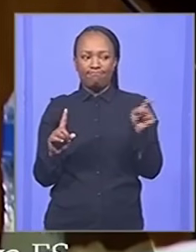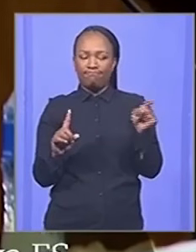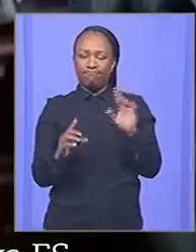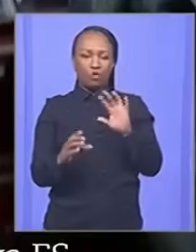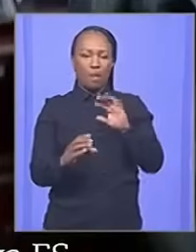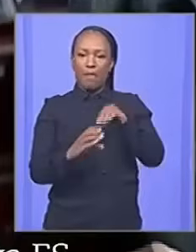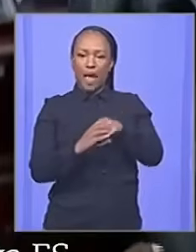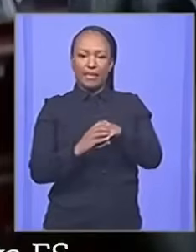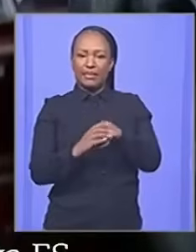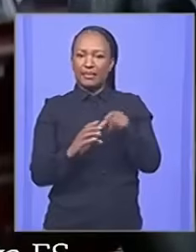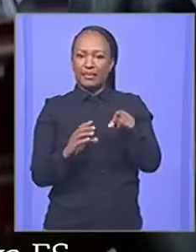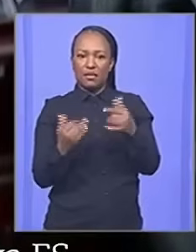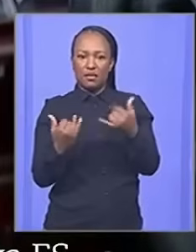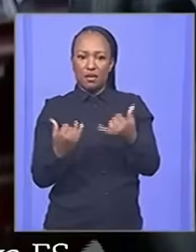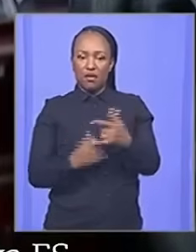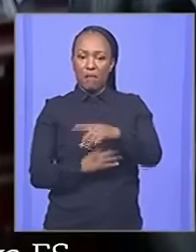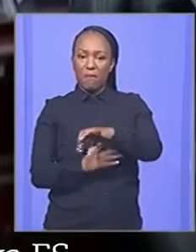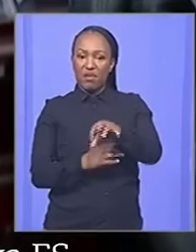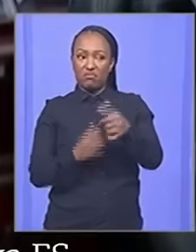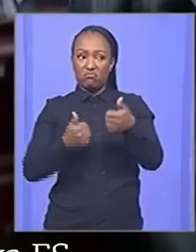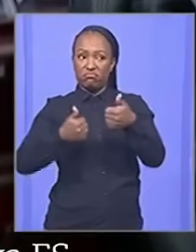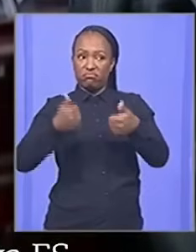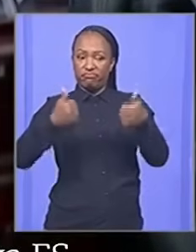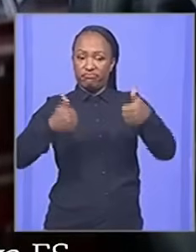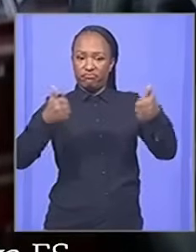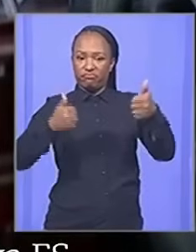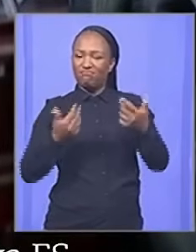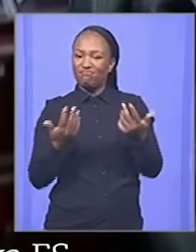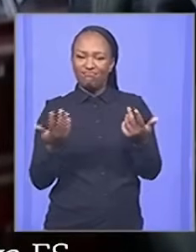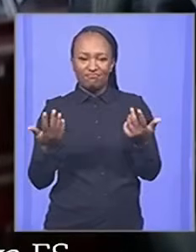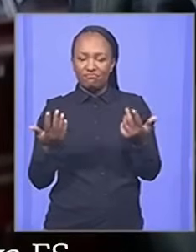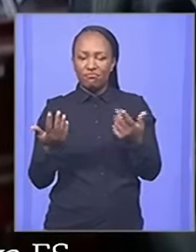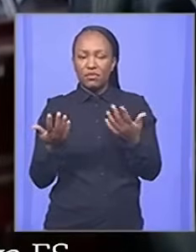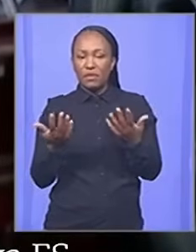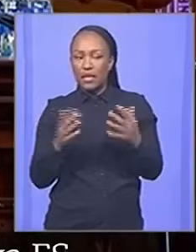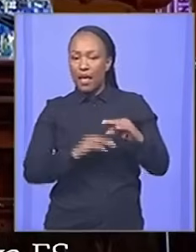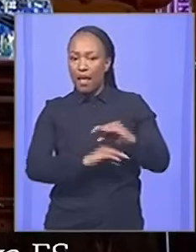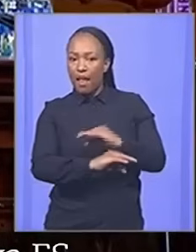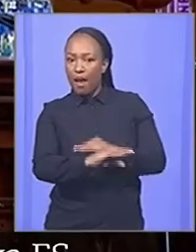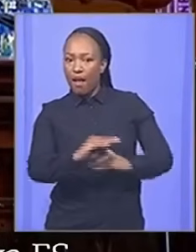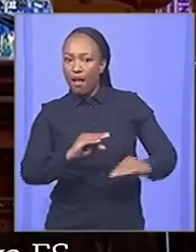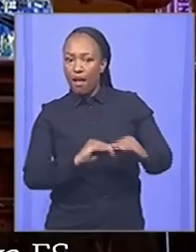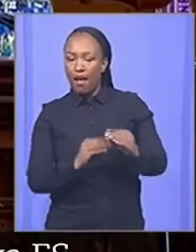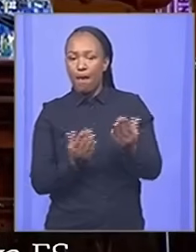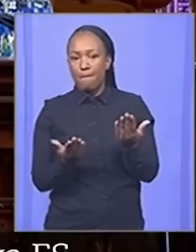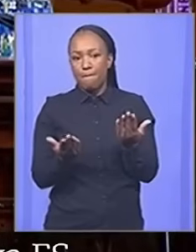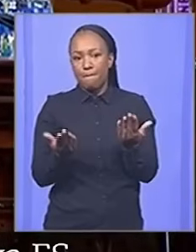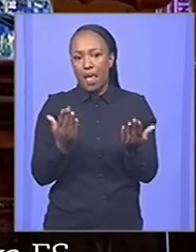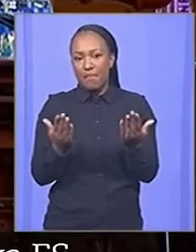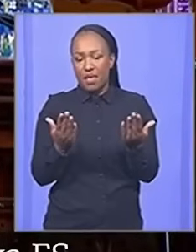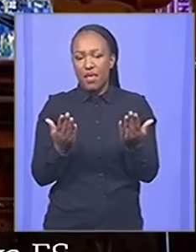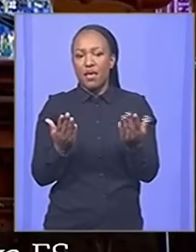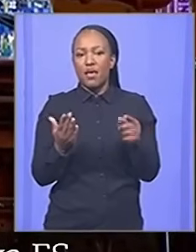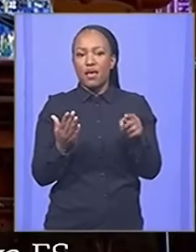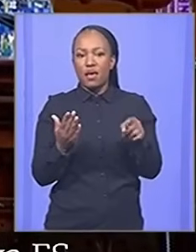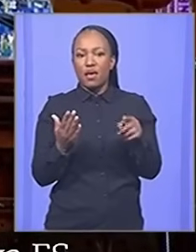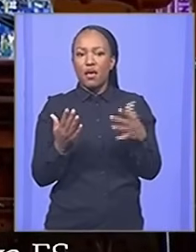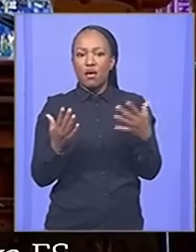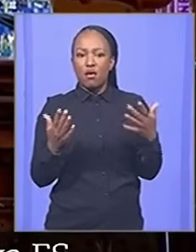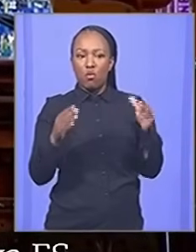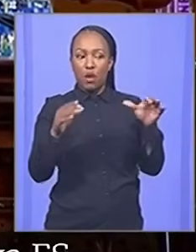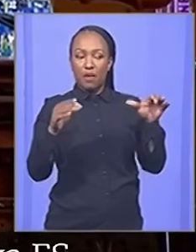a province menyenyetsi e supa hore a ka nna fuwa setulo sa ho ba motsamaisi wa dipuisano le kgotleng